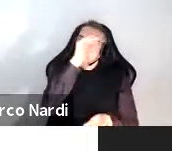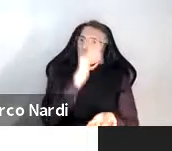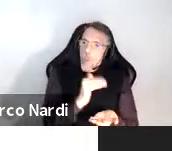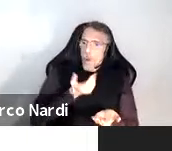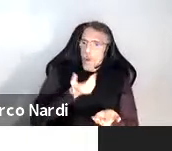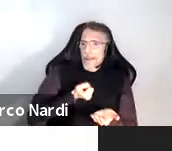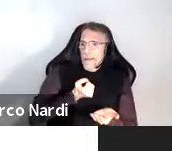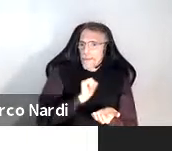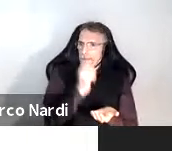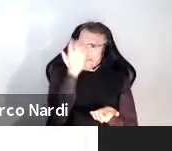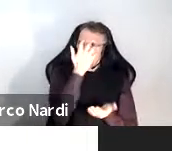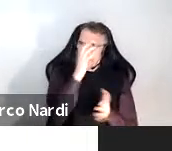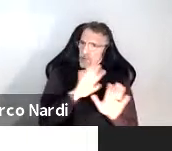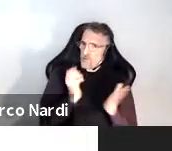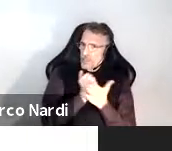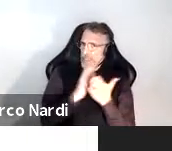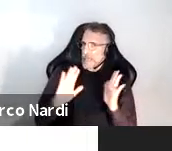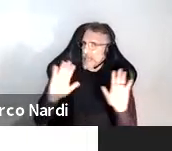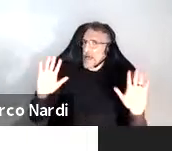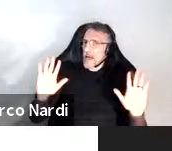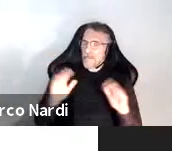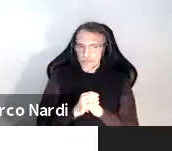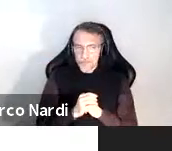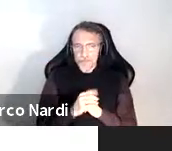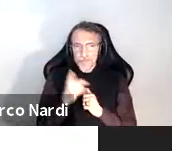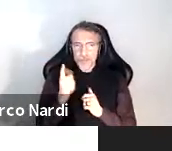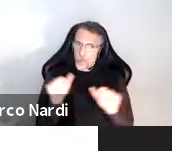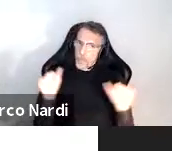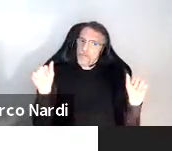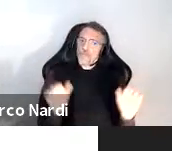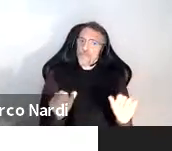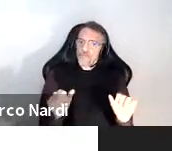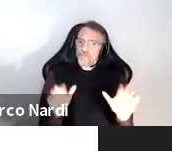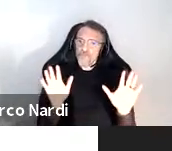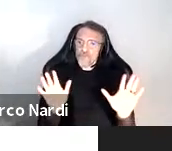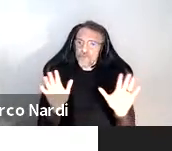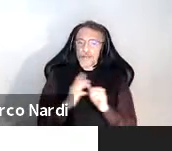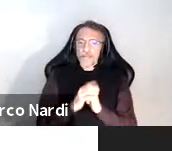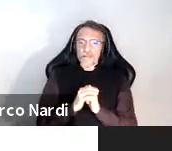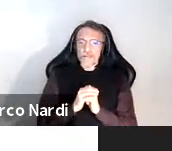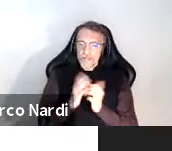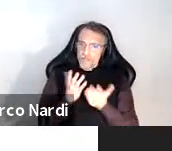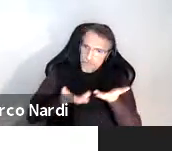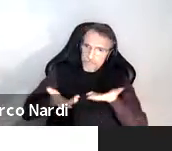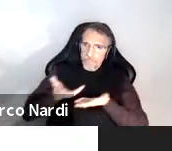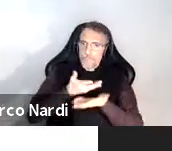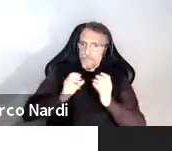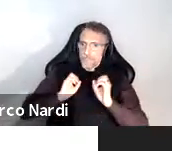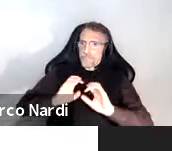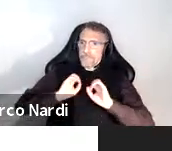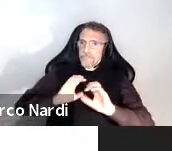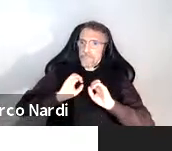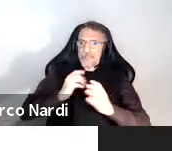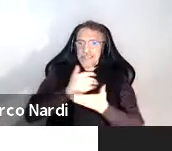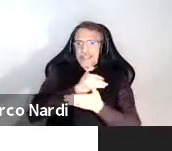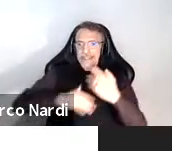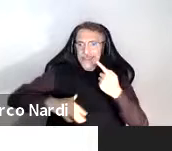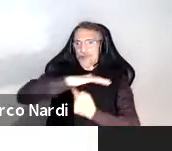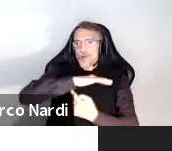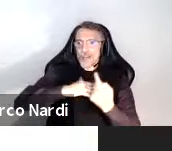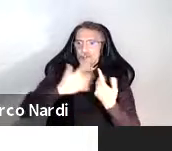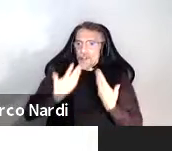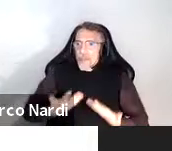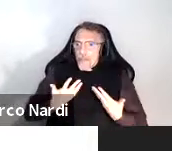way of just outline, I want to just briefly discuss the condition that African